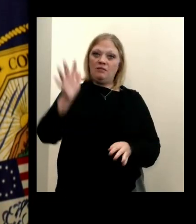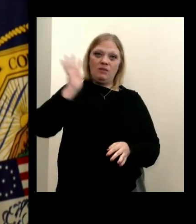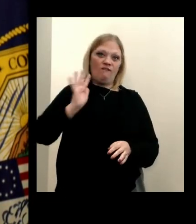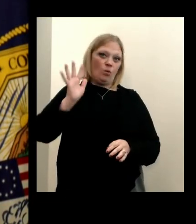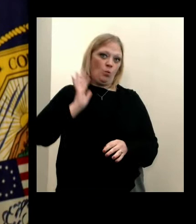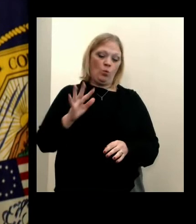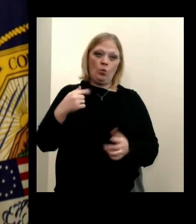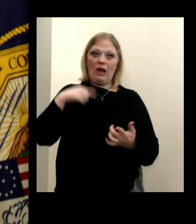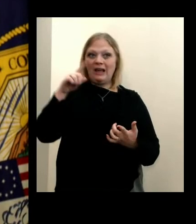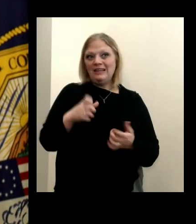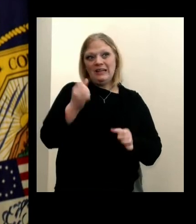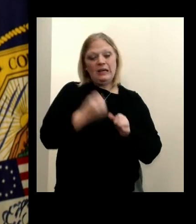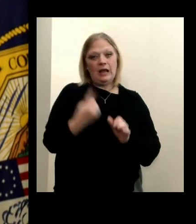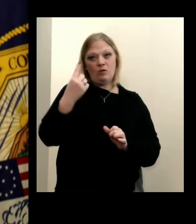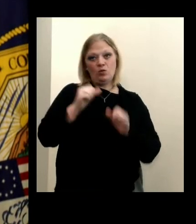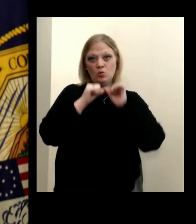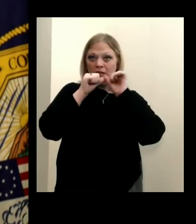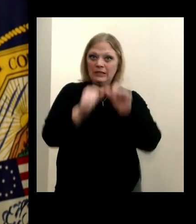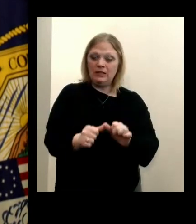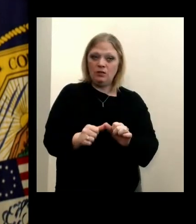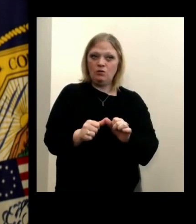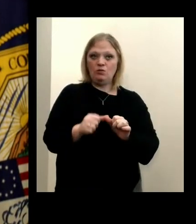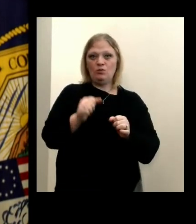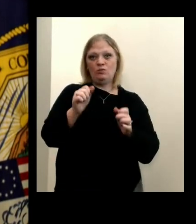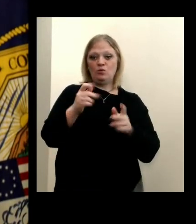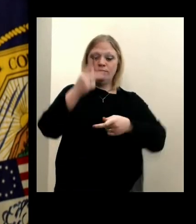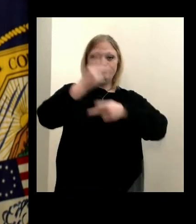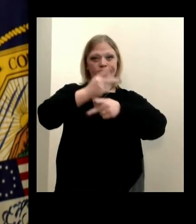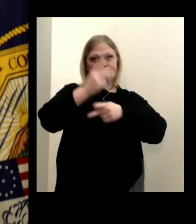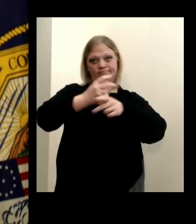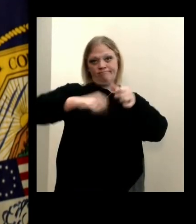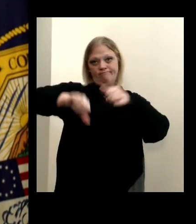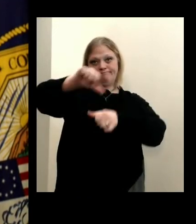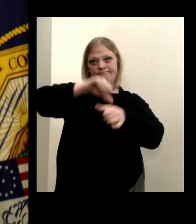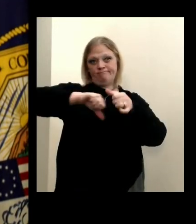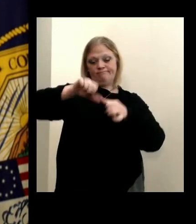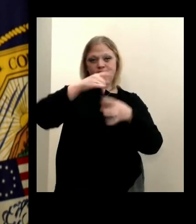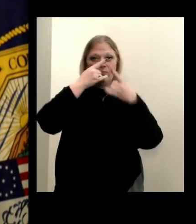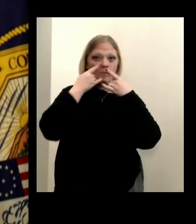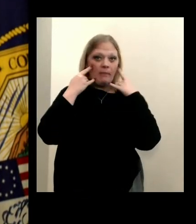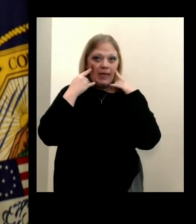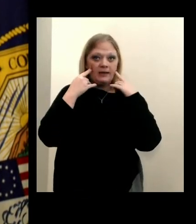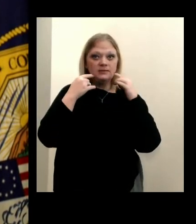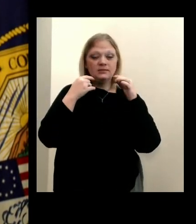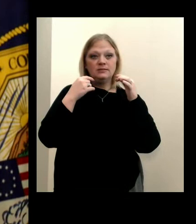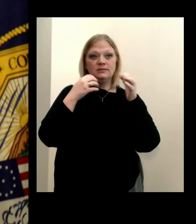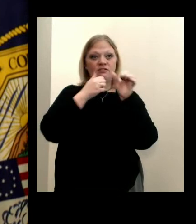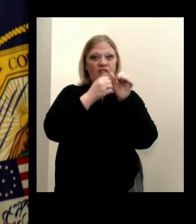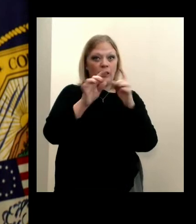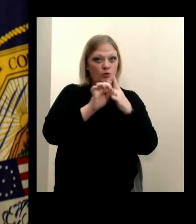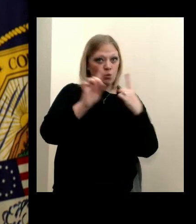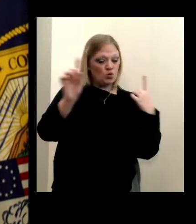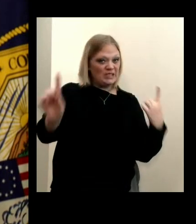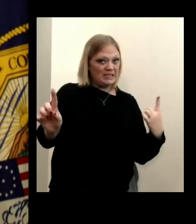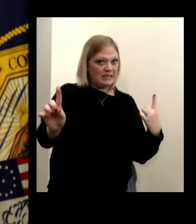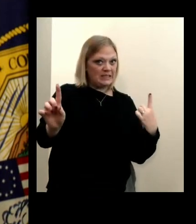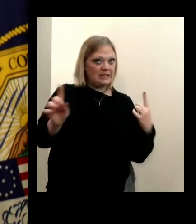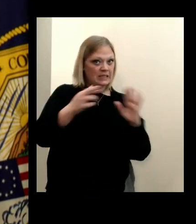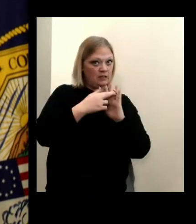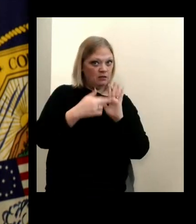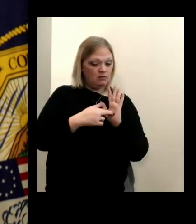I need everyone to continue to be your brothers and sisters' keeper. Wear a mask, follow social distancing